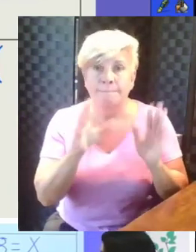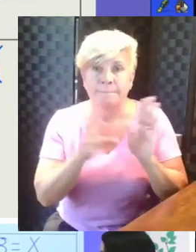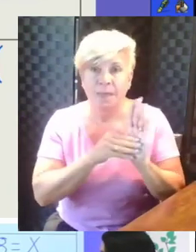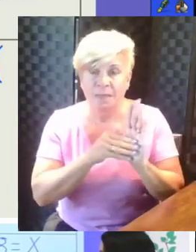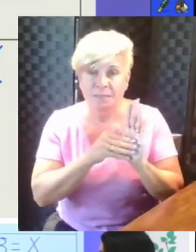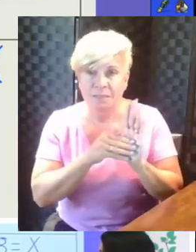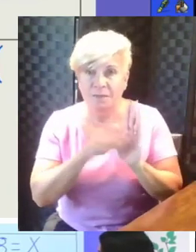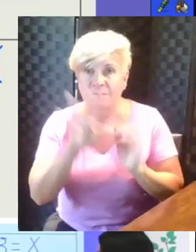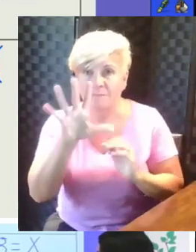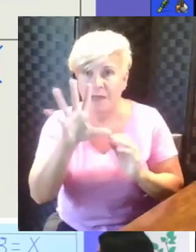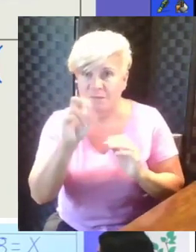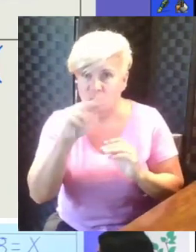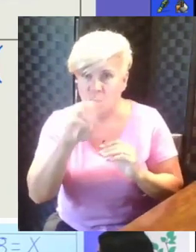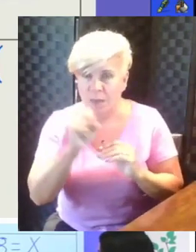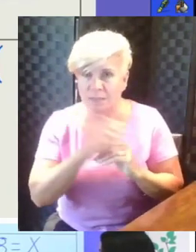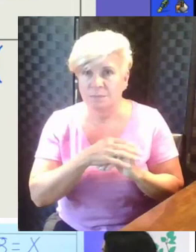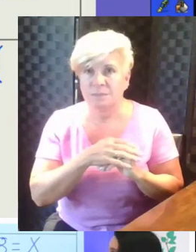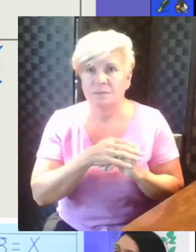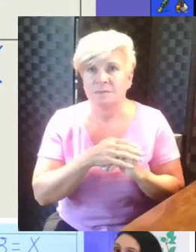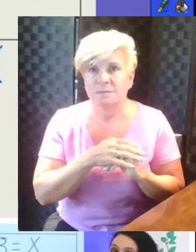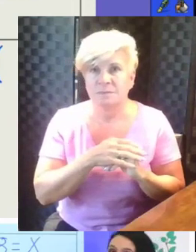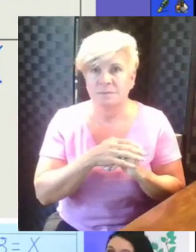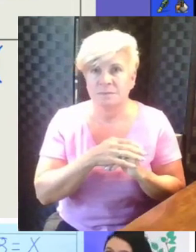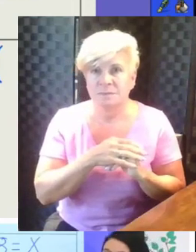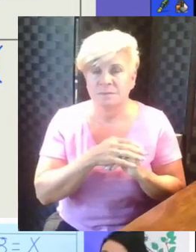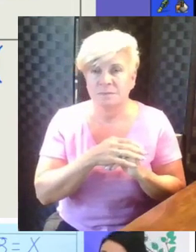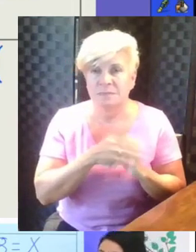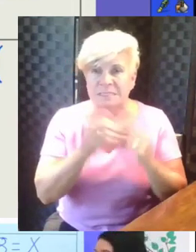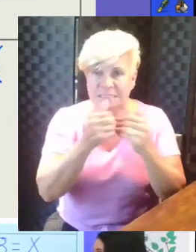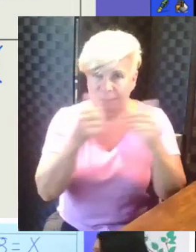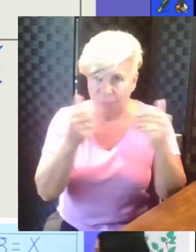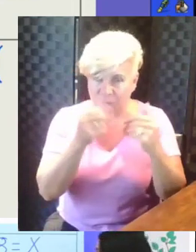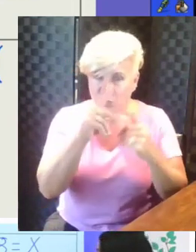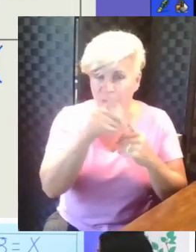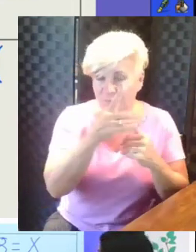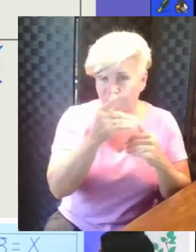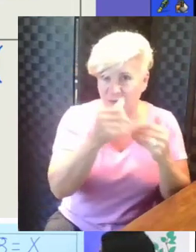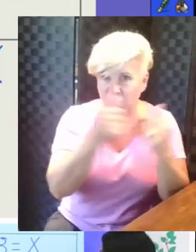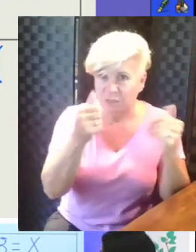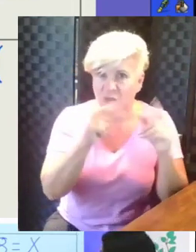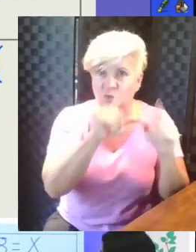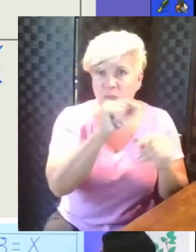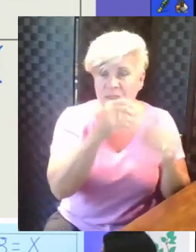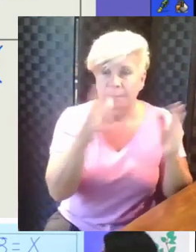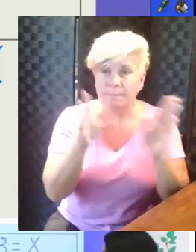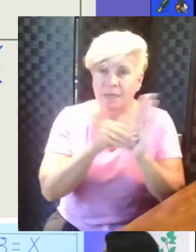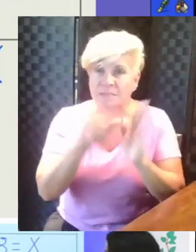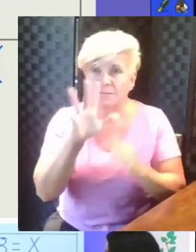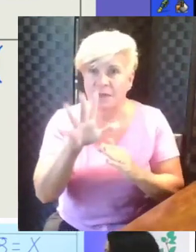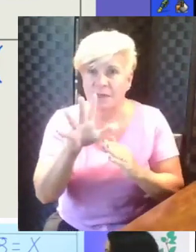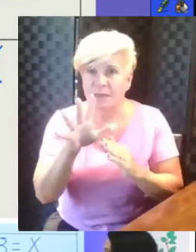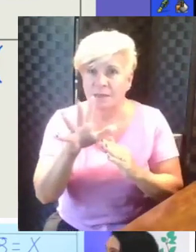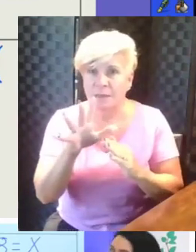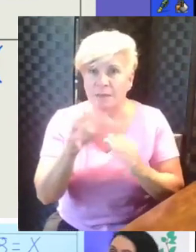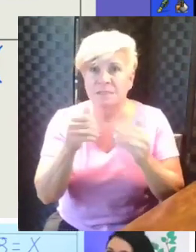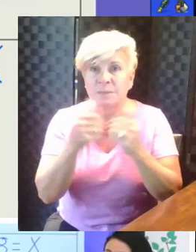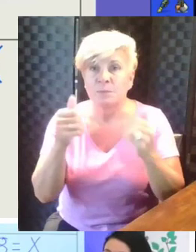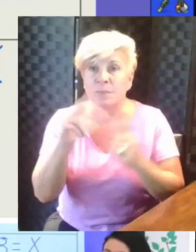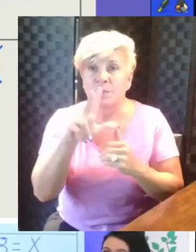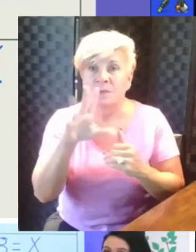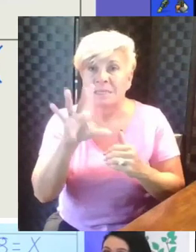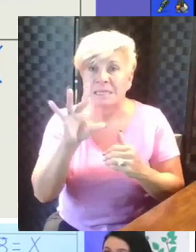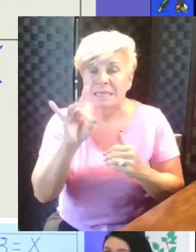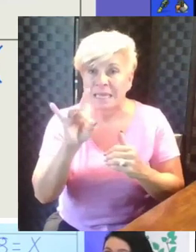plus 5 1s. So 25, we break it apart into 20 plus 5. We could break apart